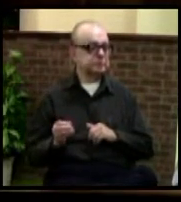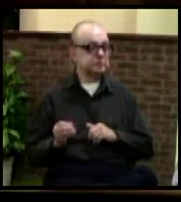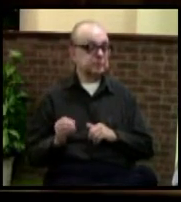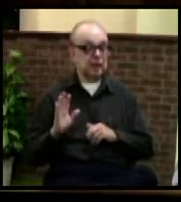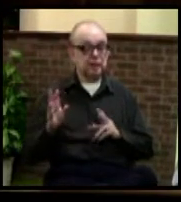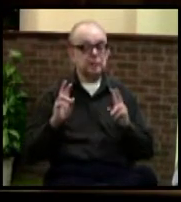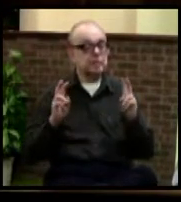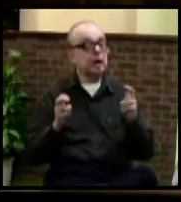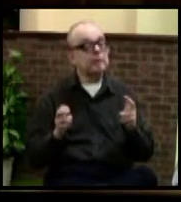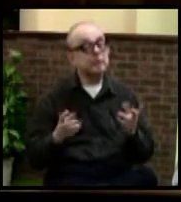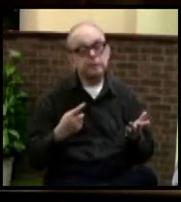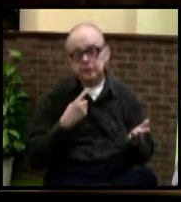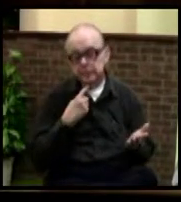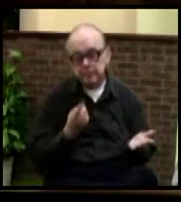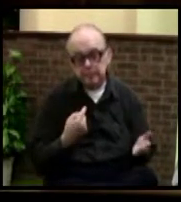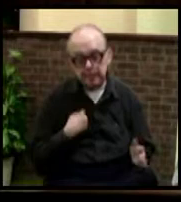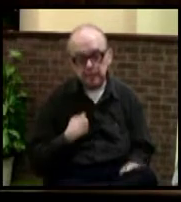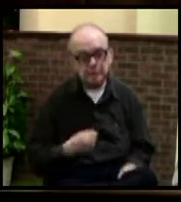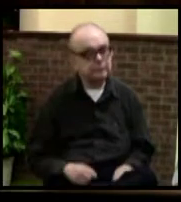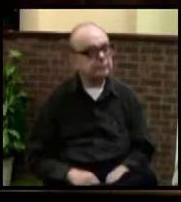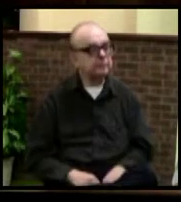And his comments was,